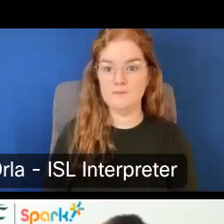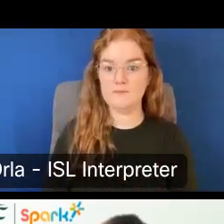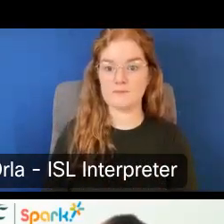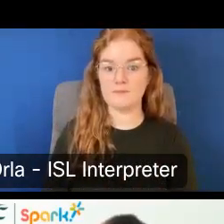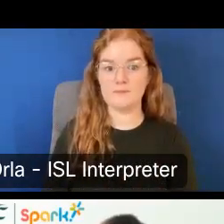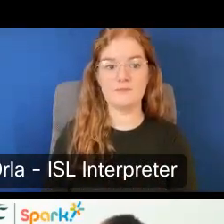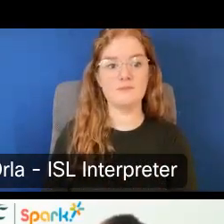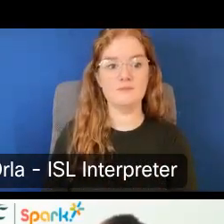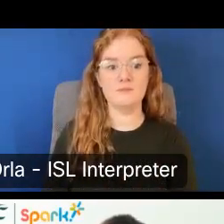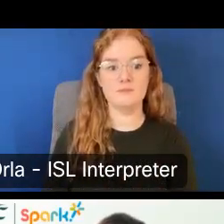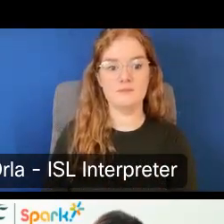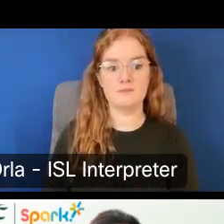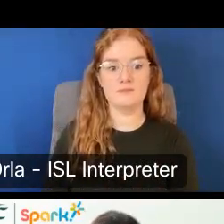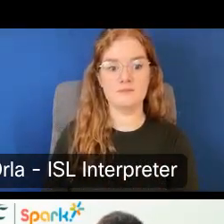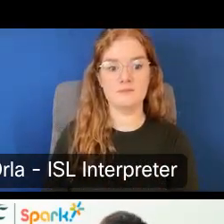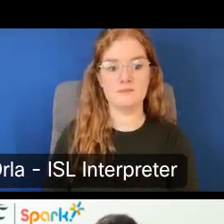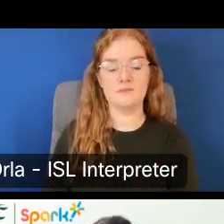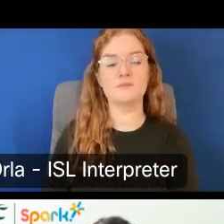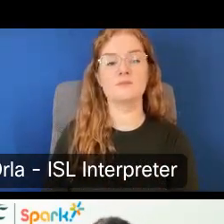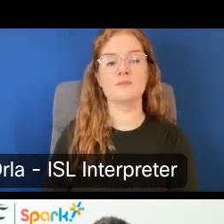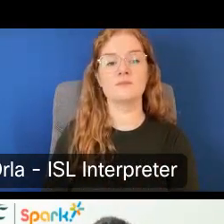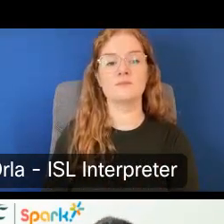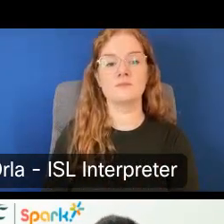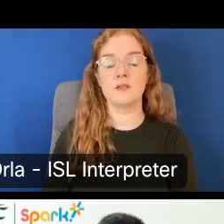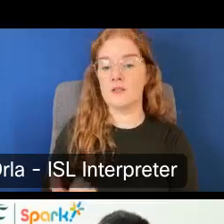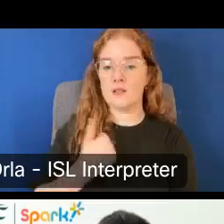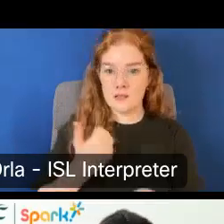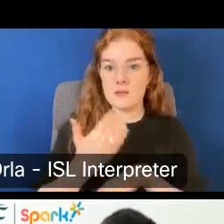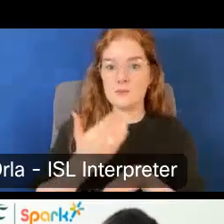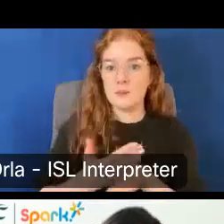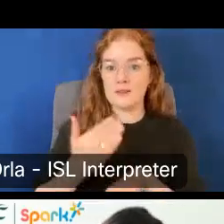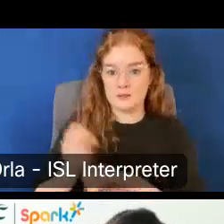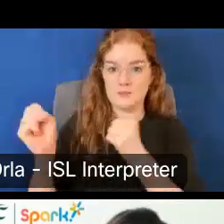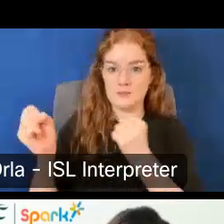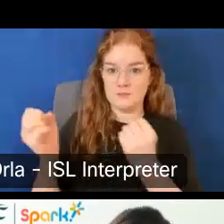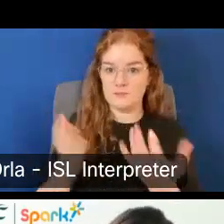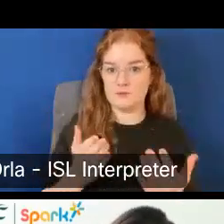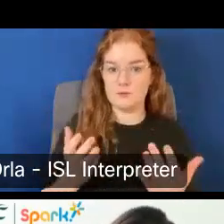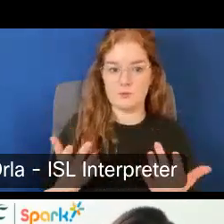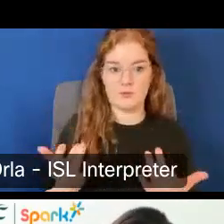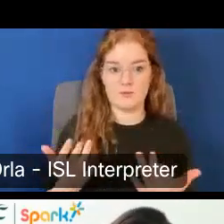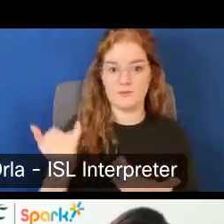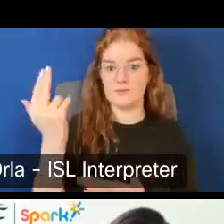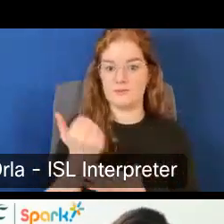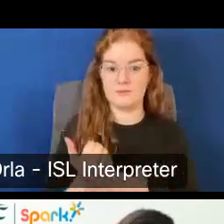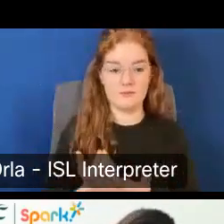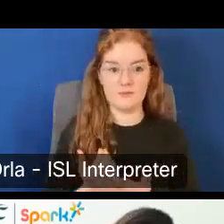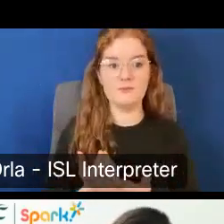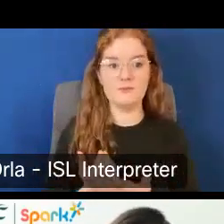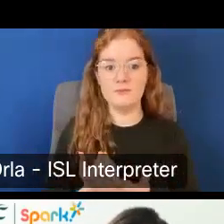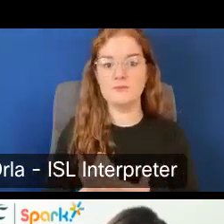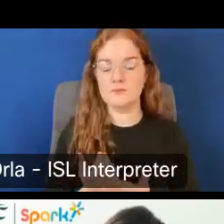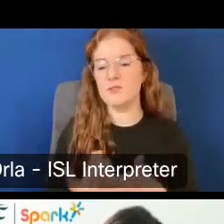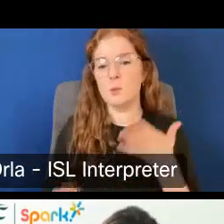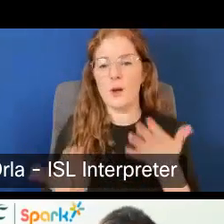Next slide. Thanks, Catherine. So it's my job again to introduce design, and the way that we kind of